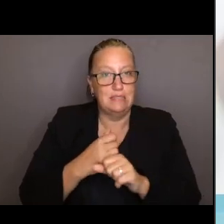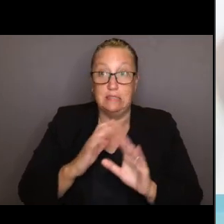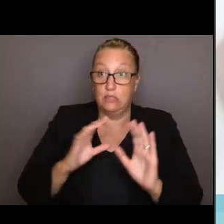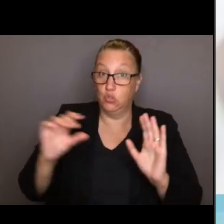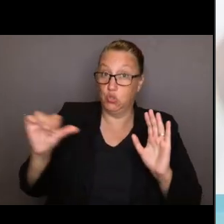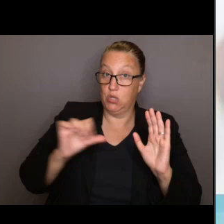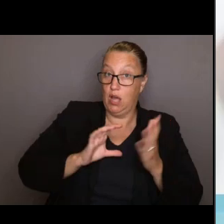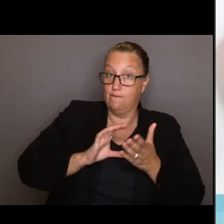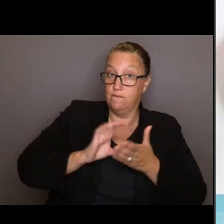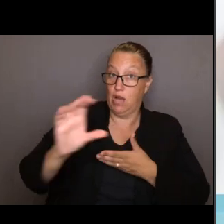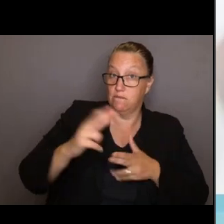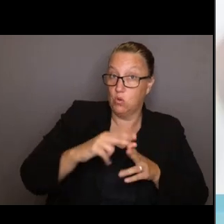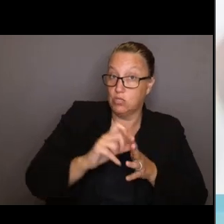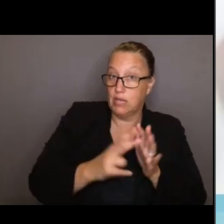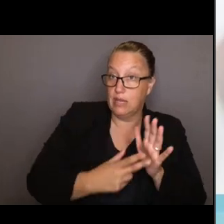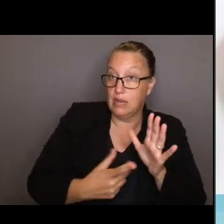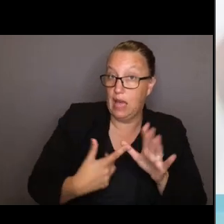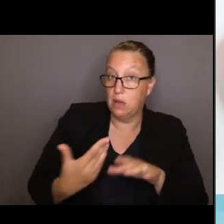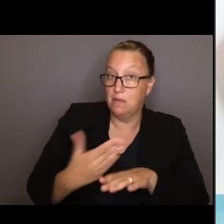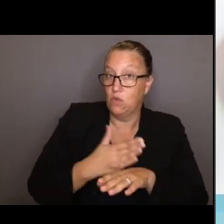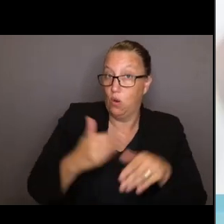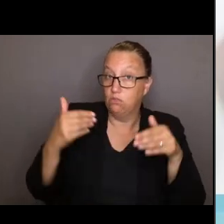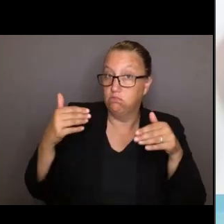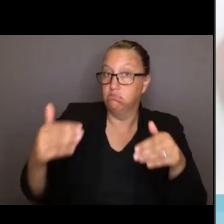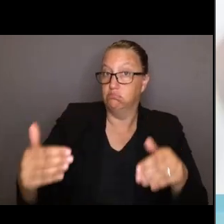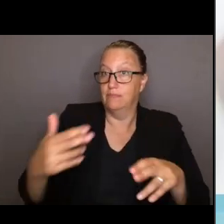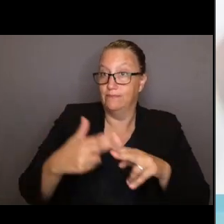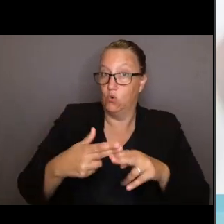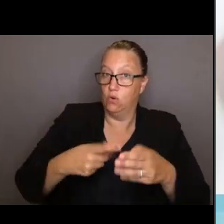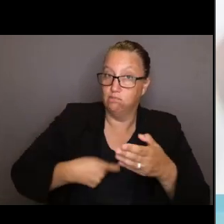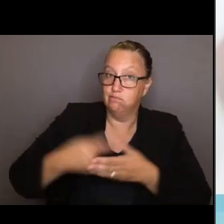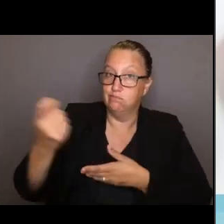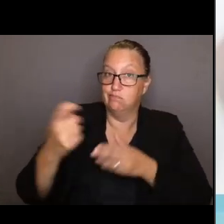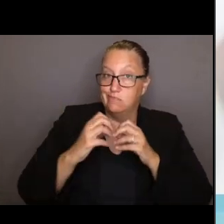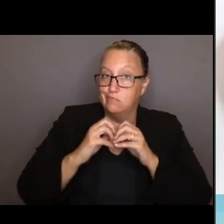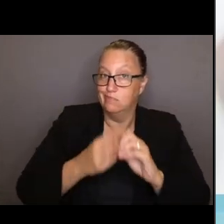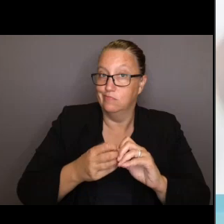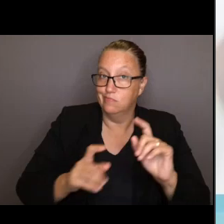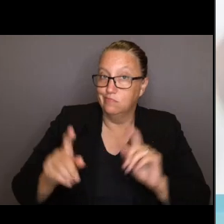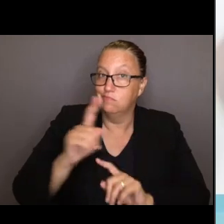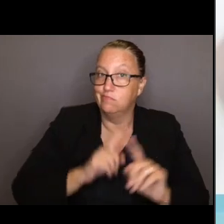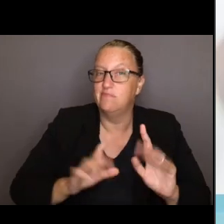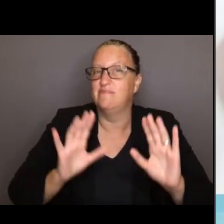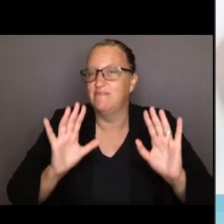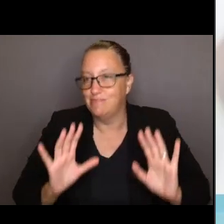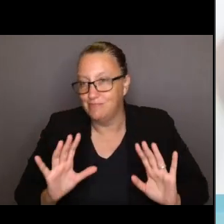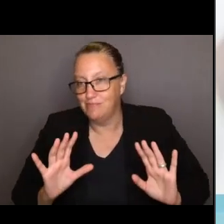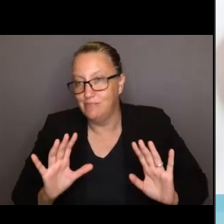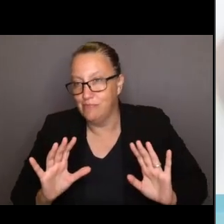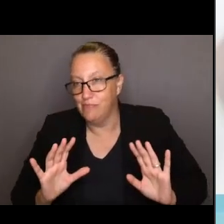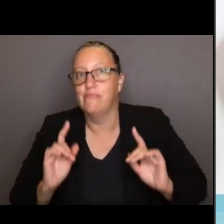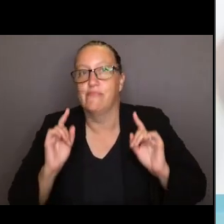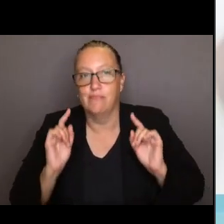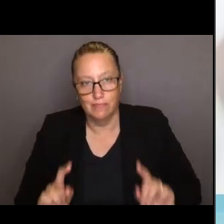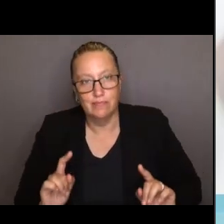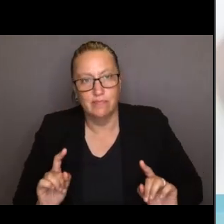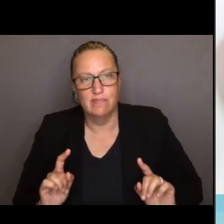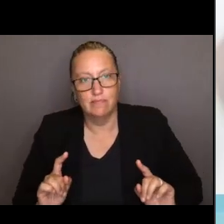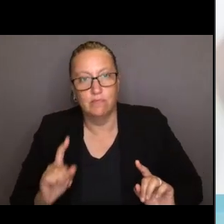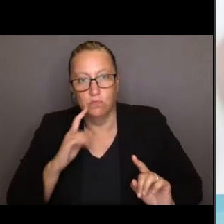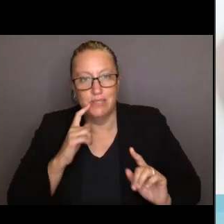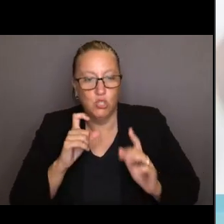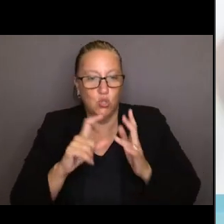test before proceeding with the conference. And that would be a consent